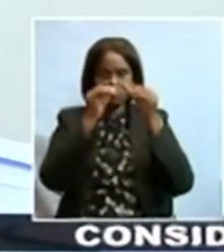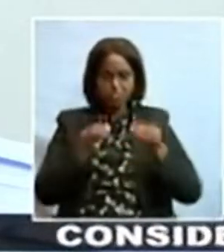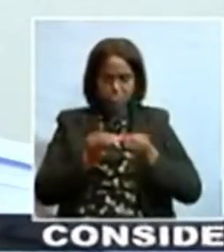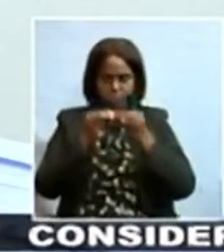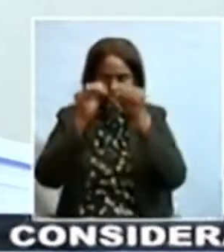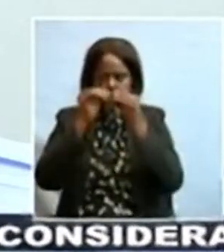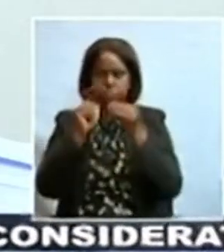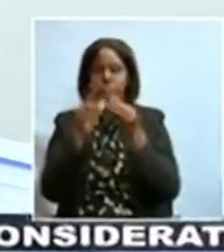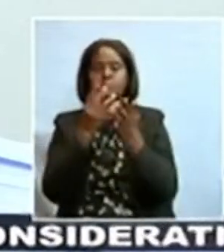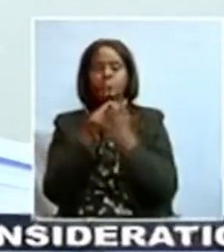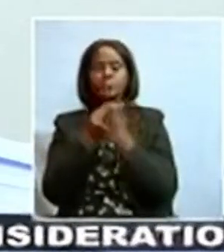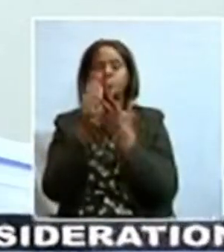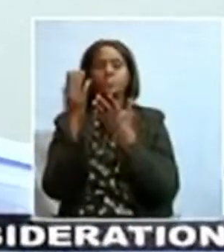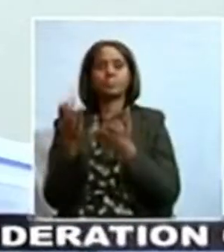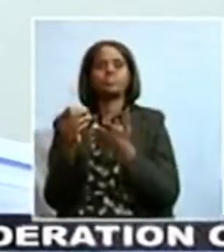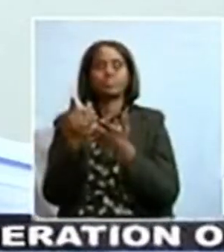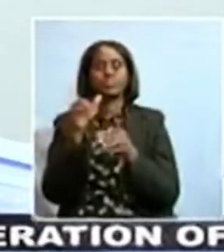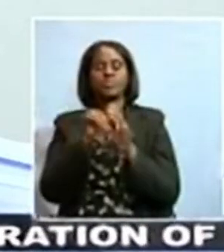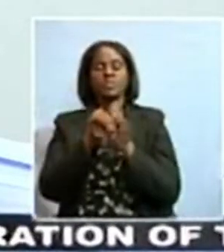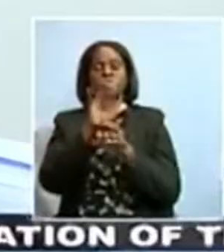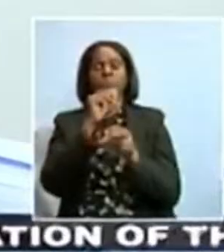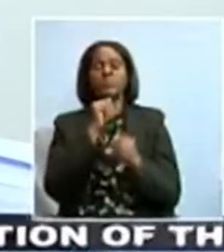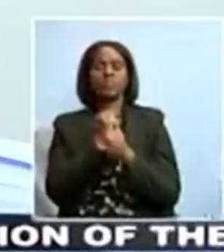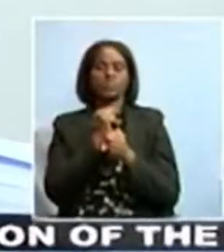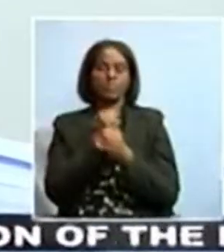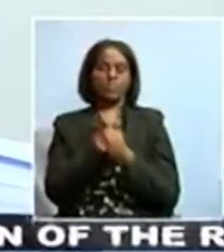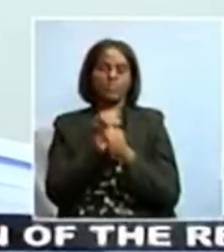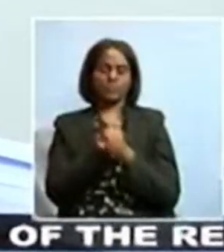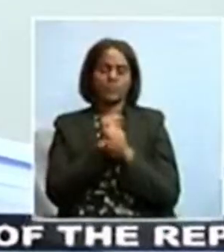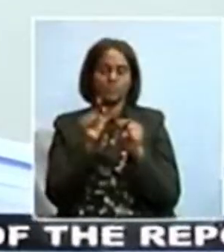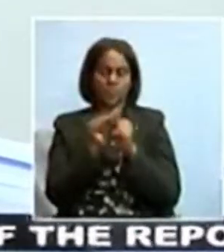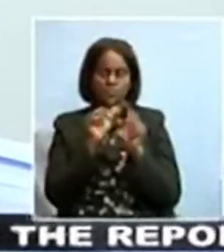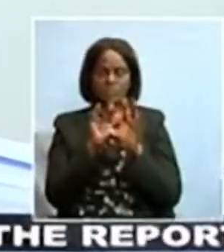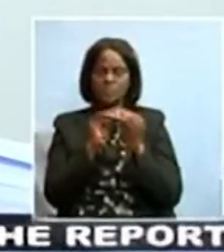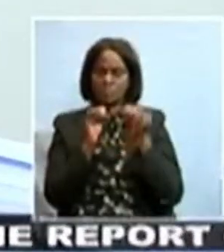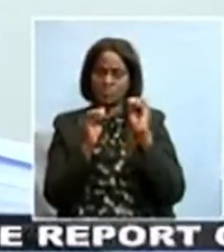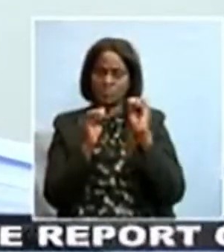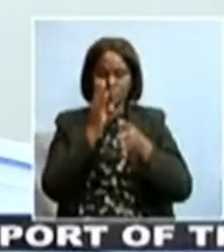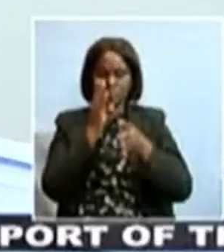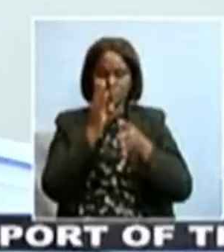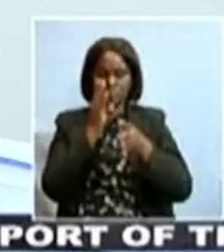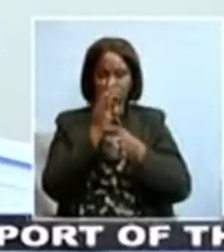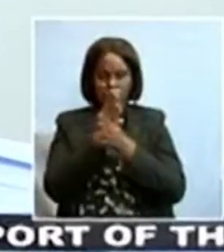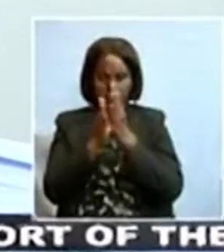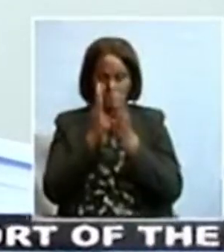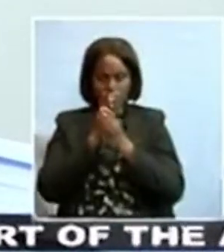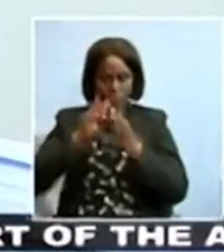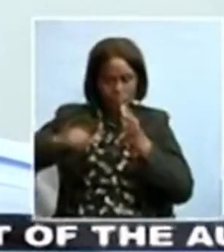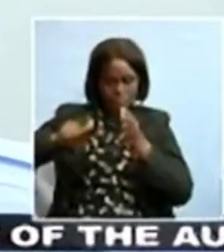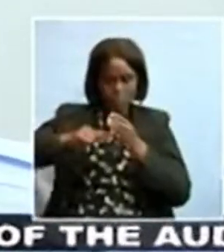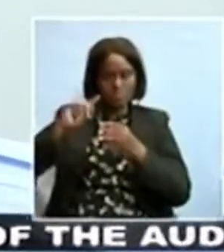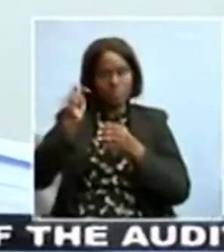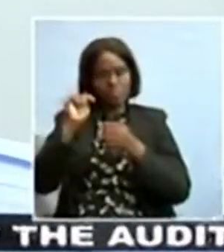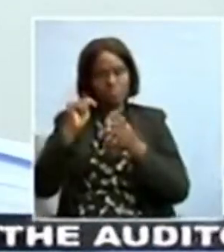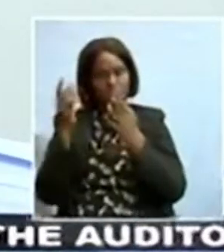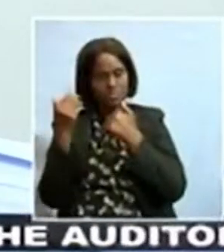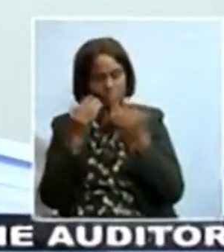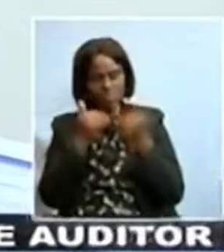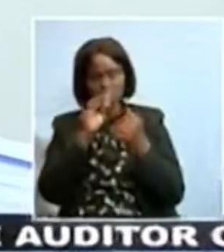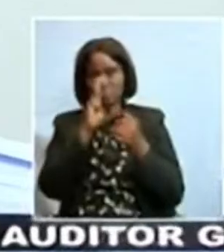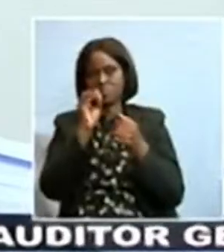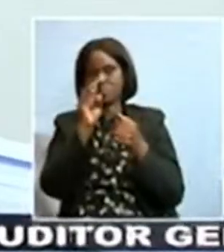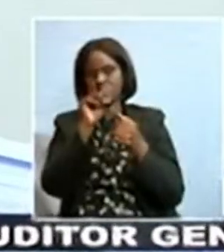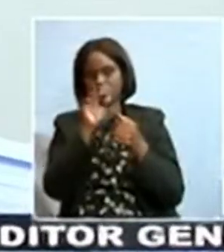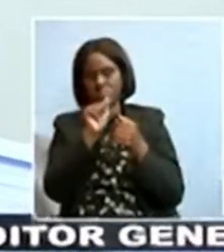the financial pressure on its operations. Number 4, infrastructure delays. The ablution block at Chienge Boma